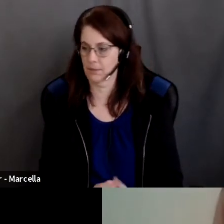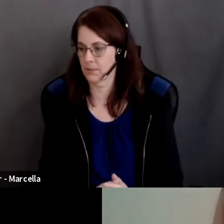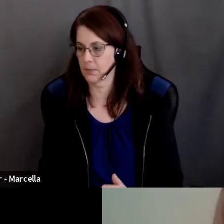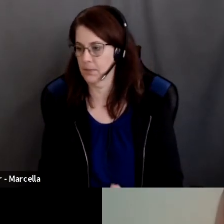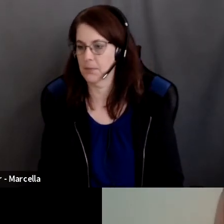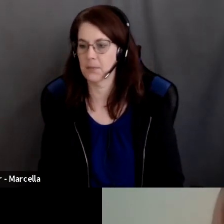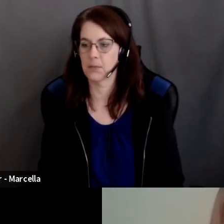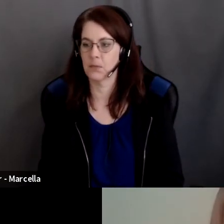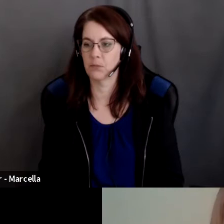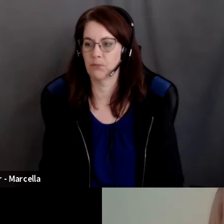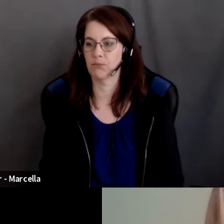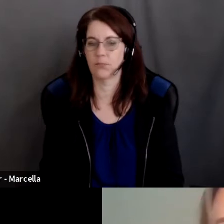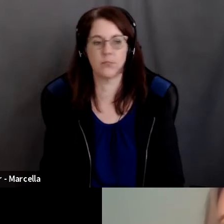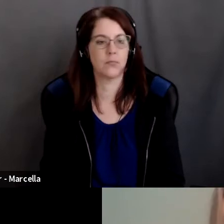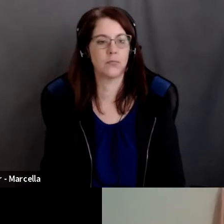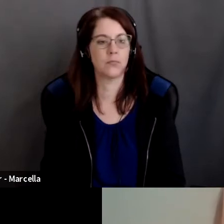Sorry.